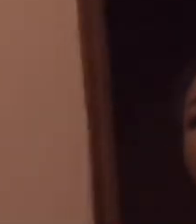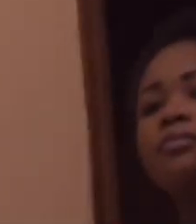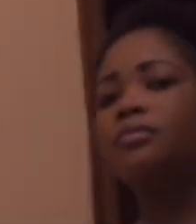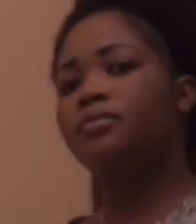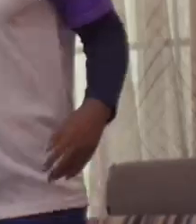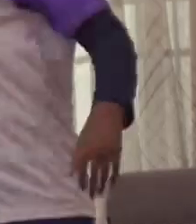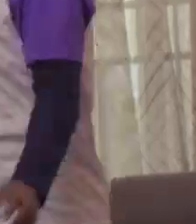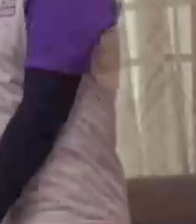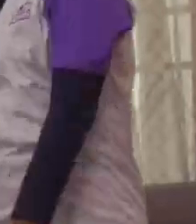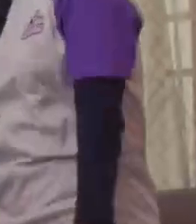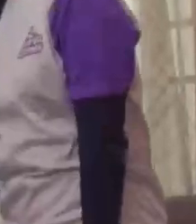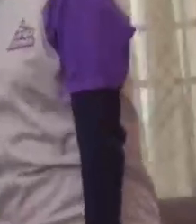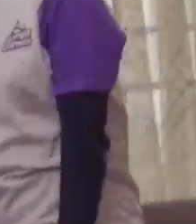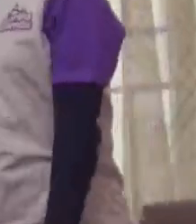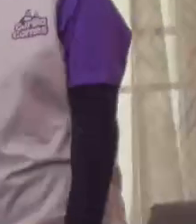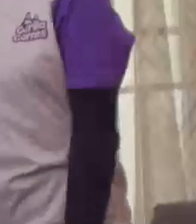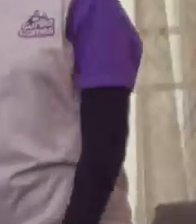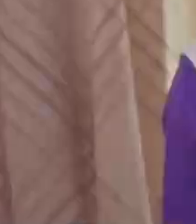Oh!